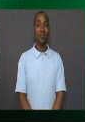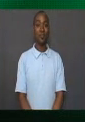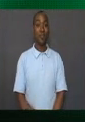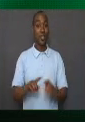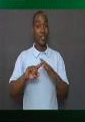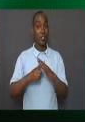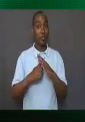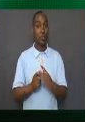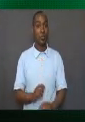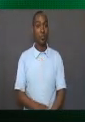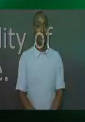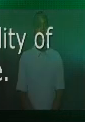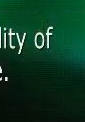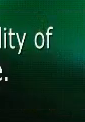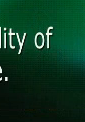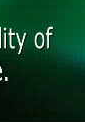Begin.